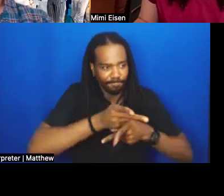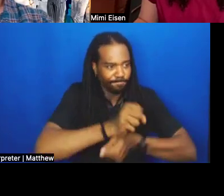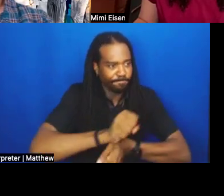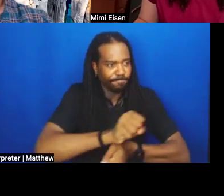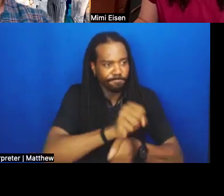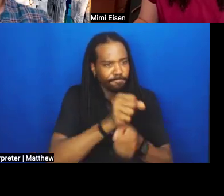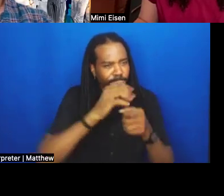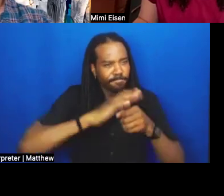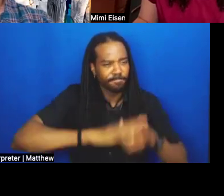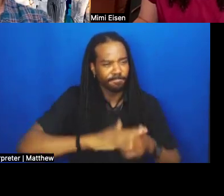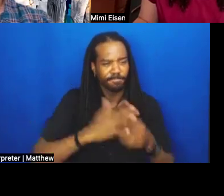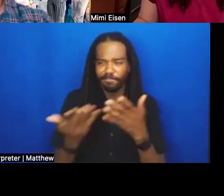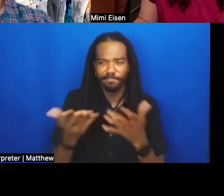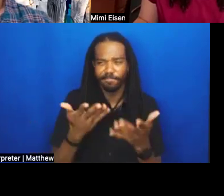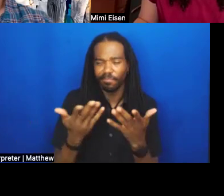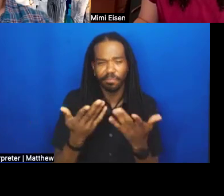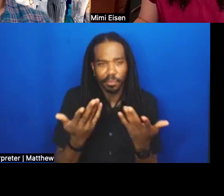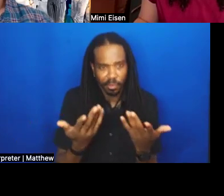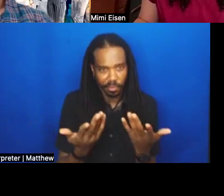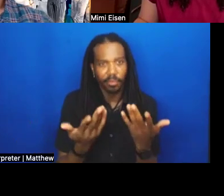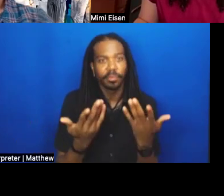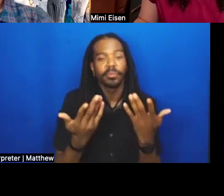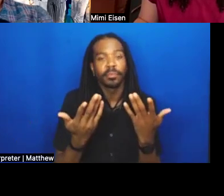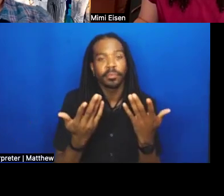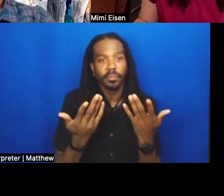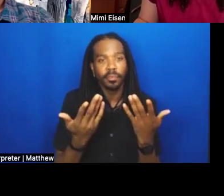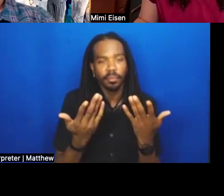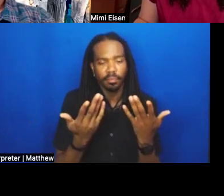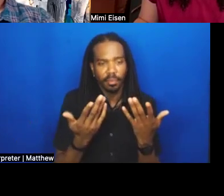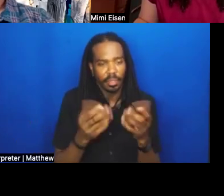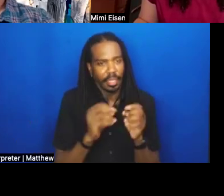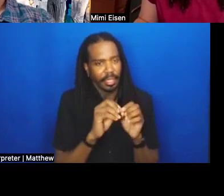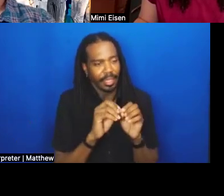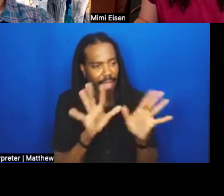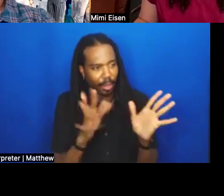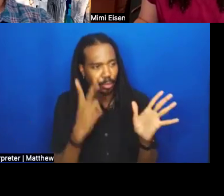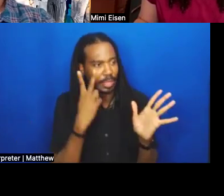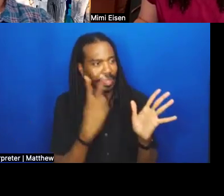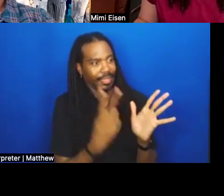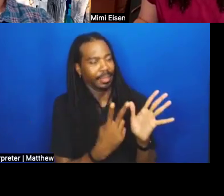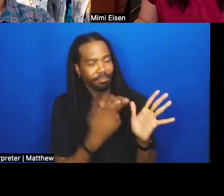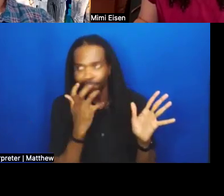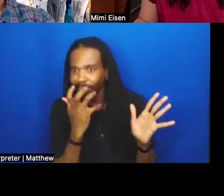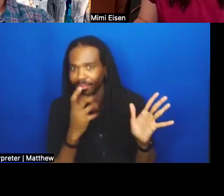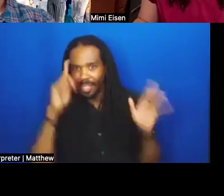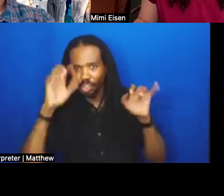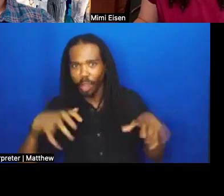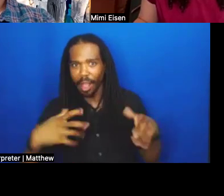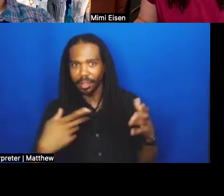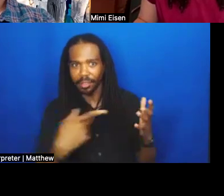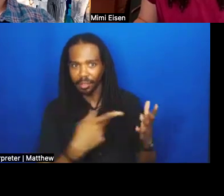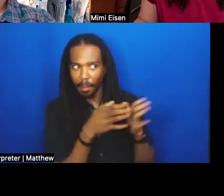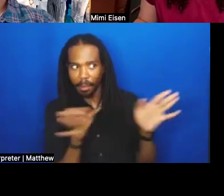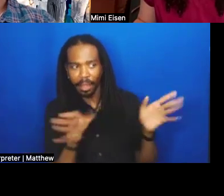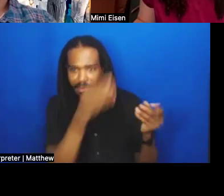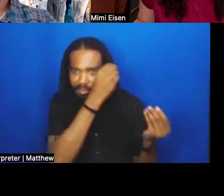learn that there were people, voicing such things, let alone in public, let alone on the front page of newspapers. And it's also just a